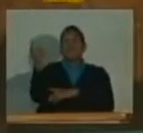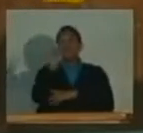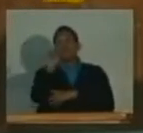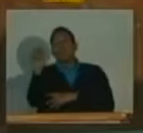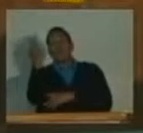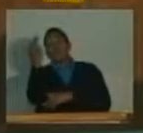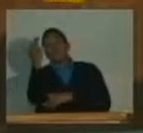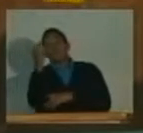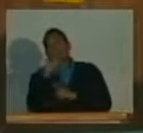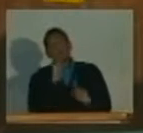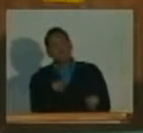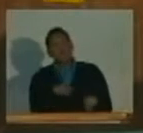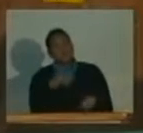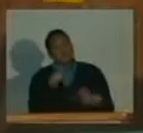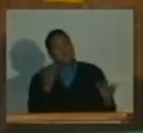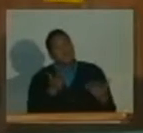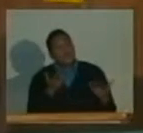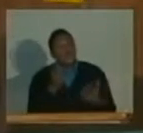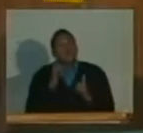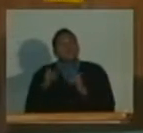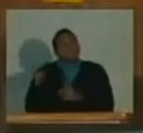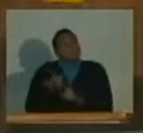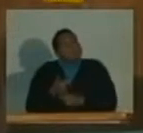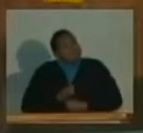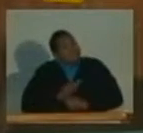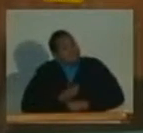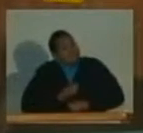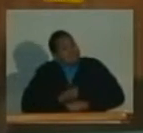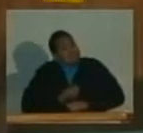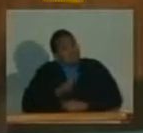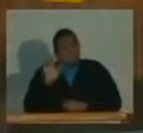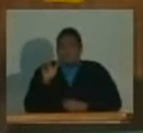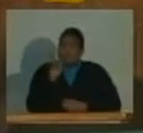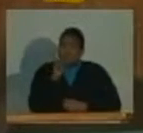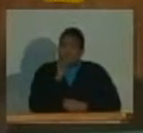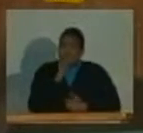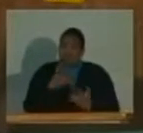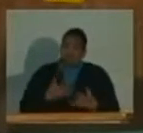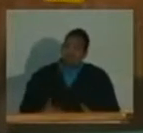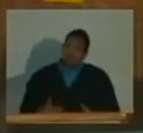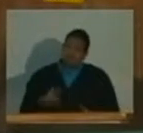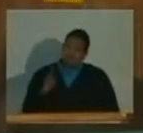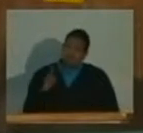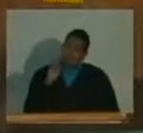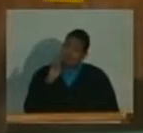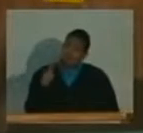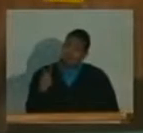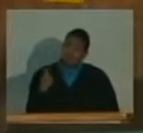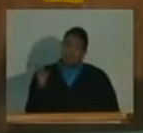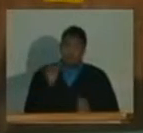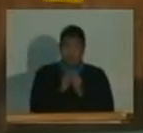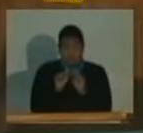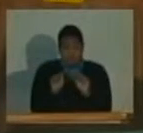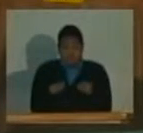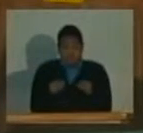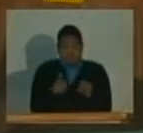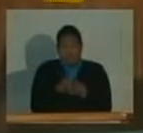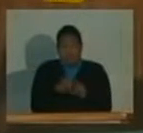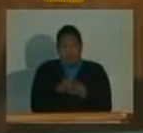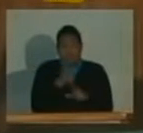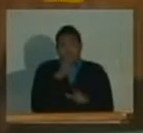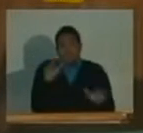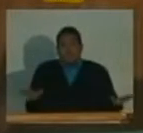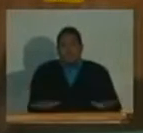2011-2013 report, in which she expressed her disappointment with the capability